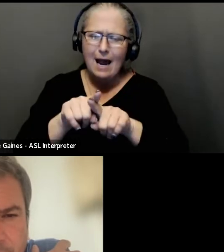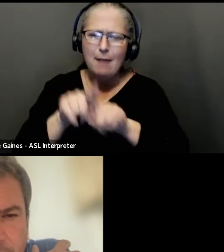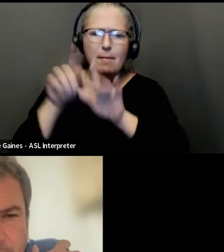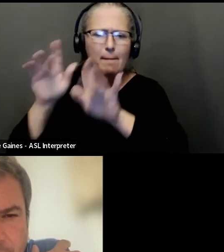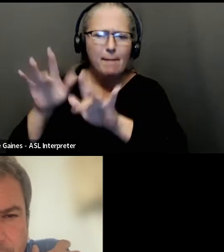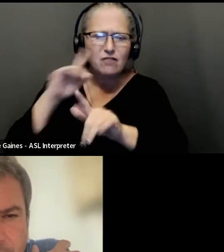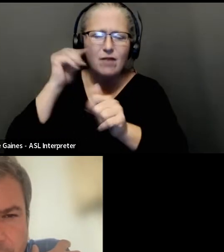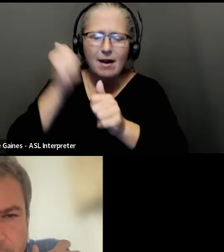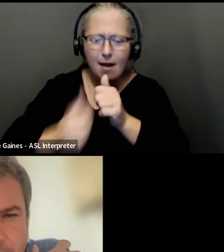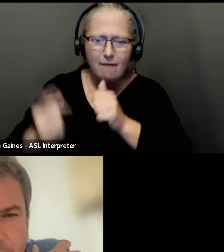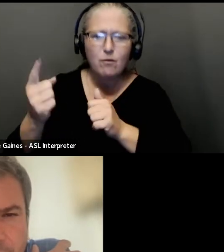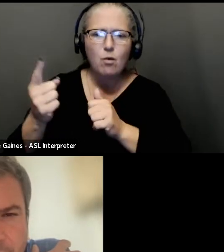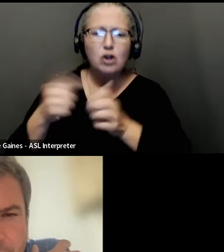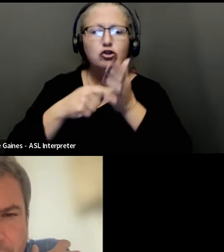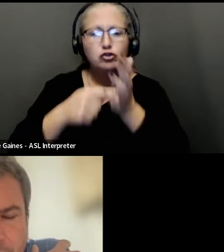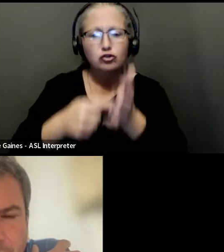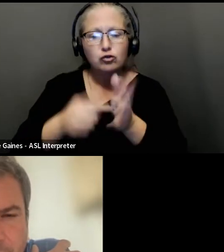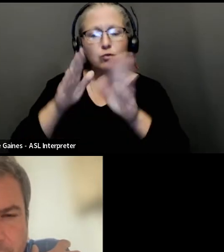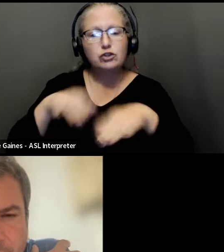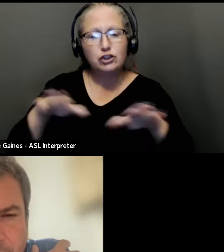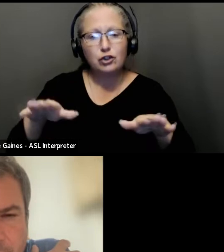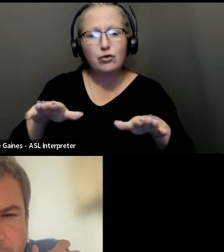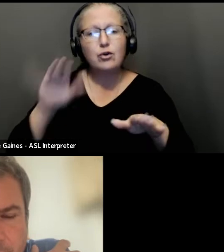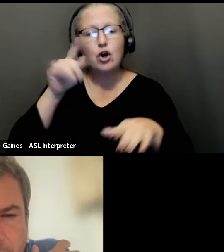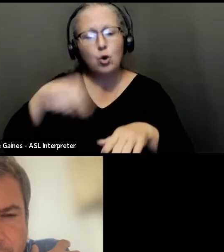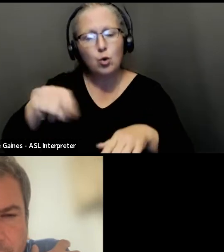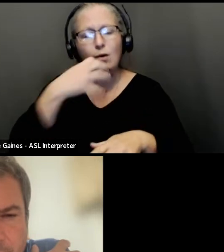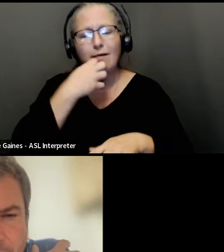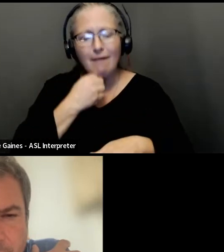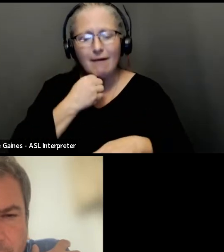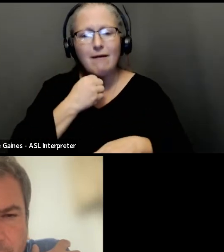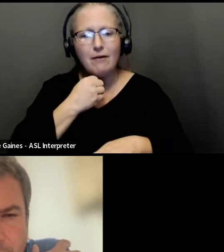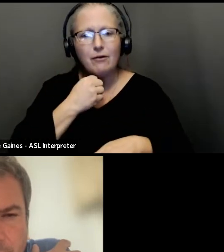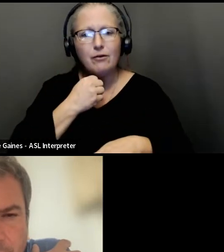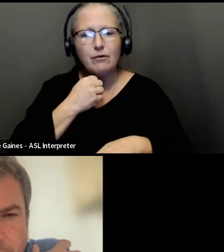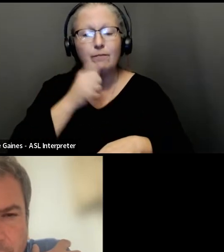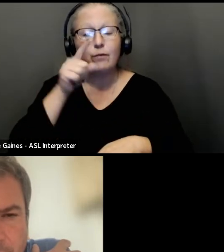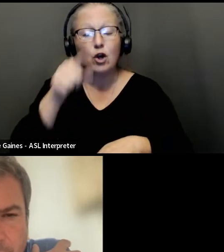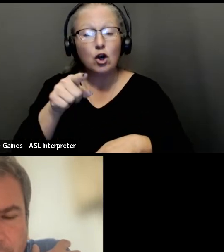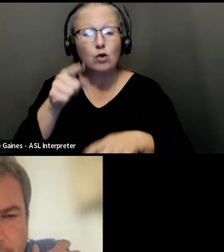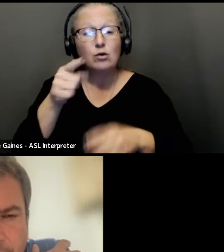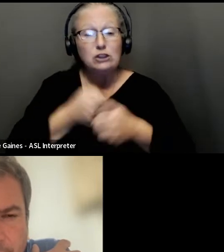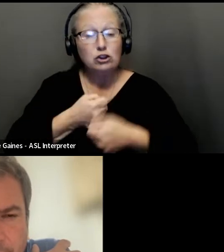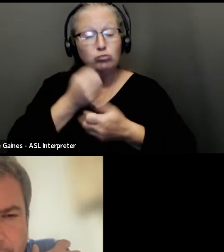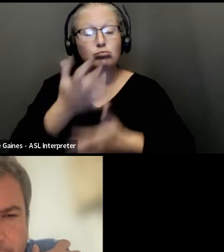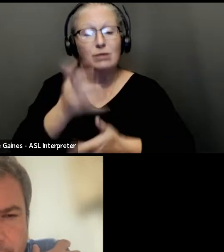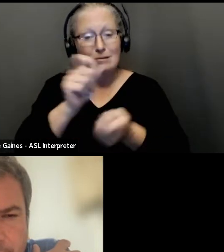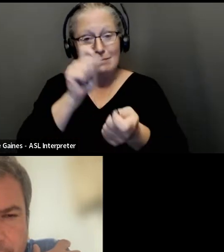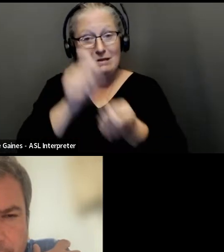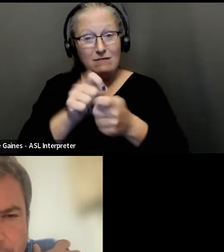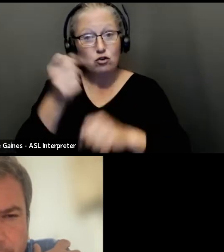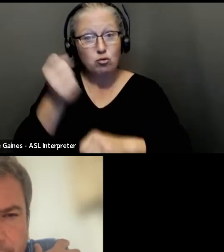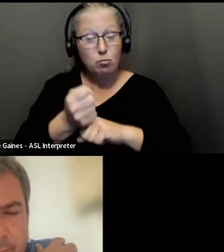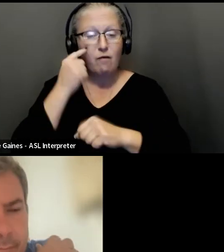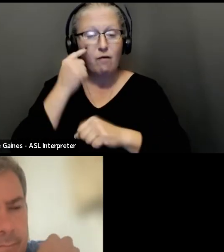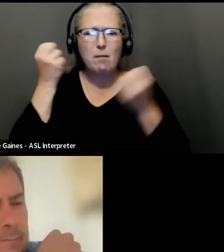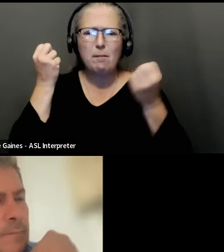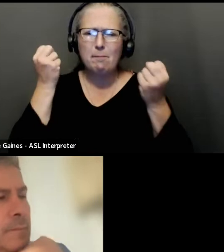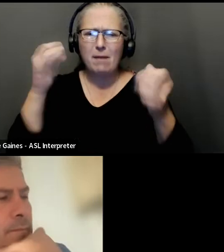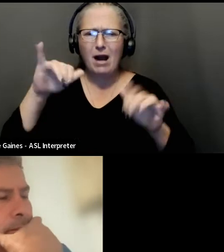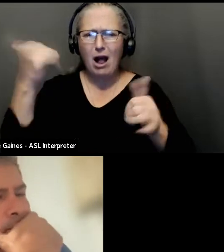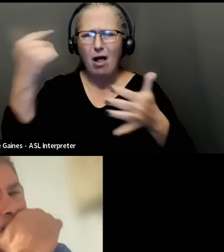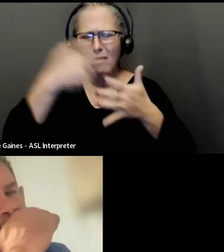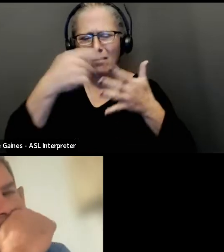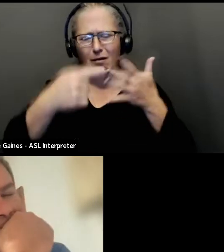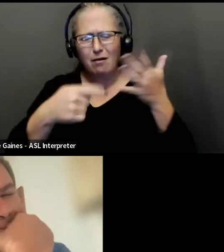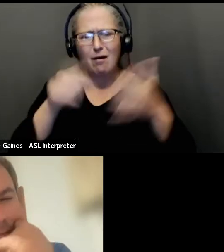everyone, to really show our children that you care. You have expressed specific support for so many other